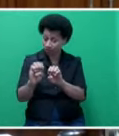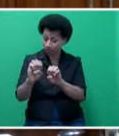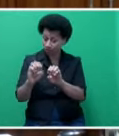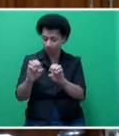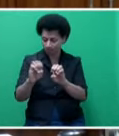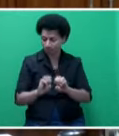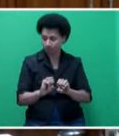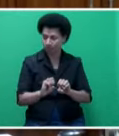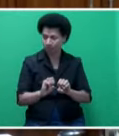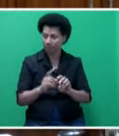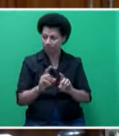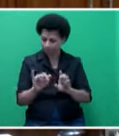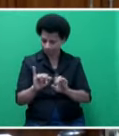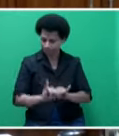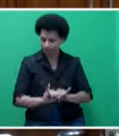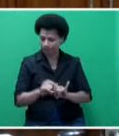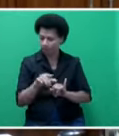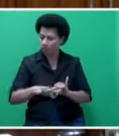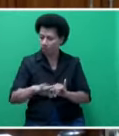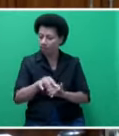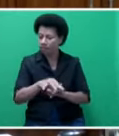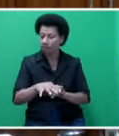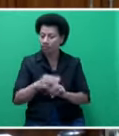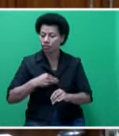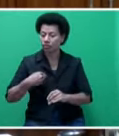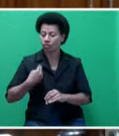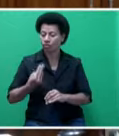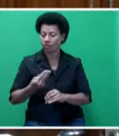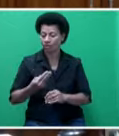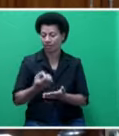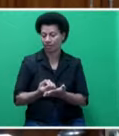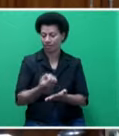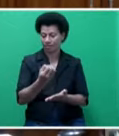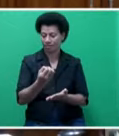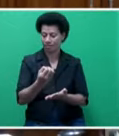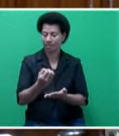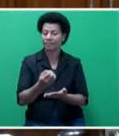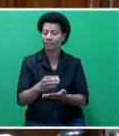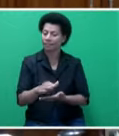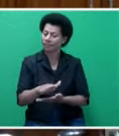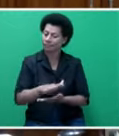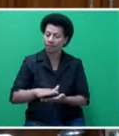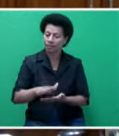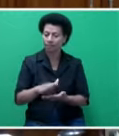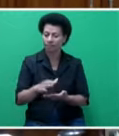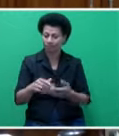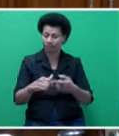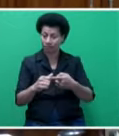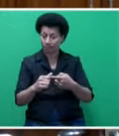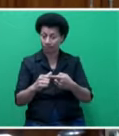made by through the Ministry of Economy. The Customs Import Regulations seek to prohibit the importation of polystyrene from